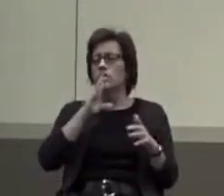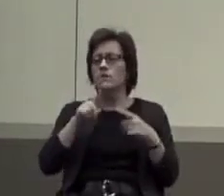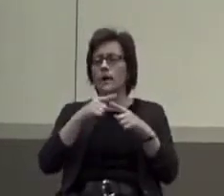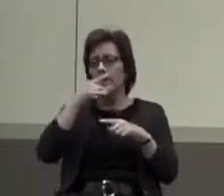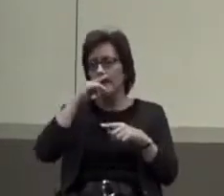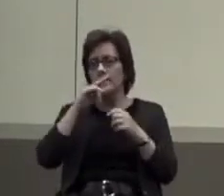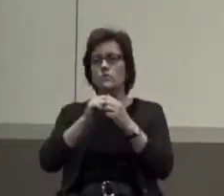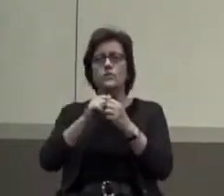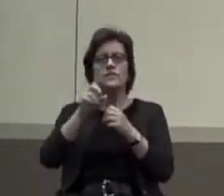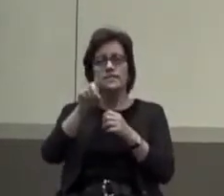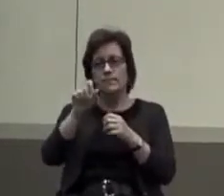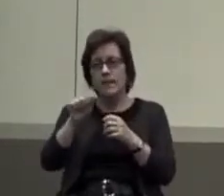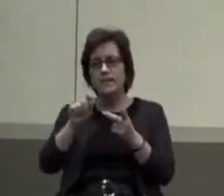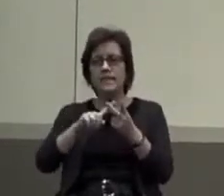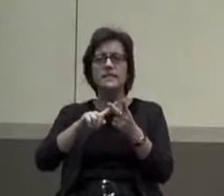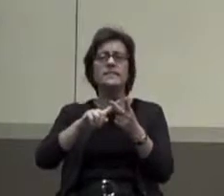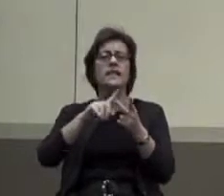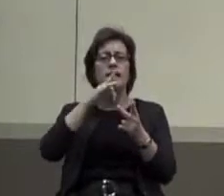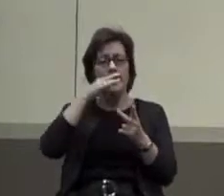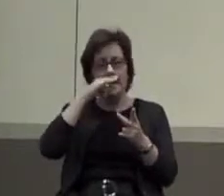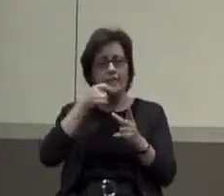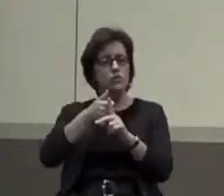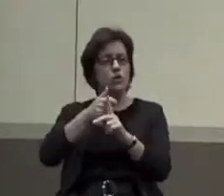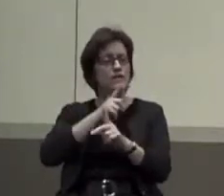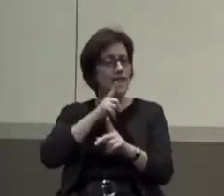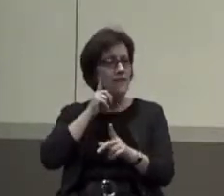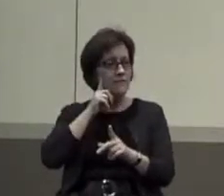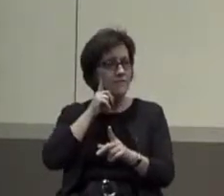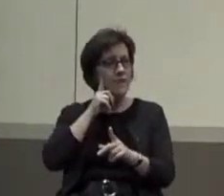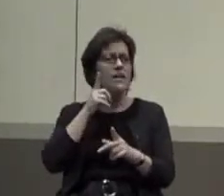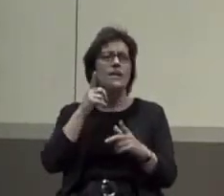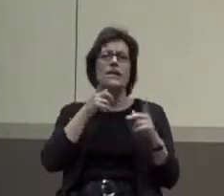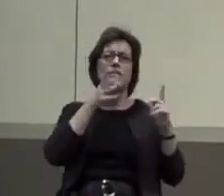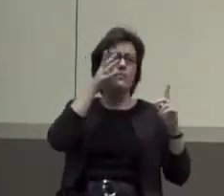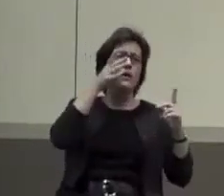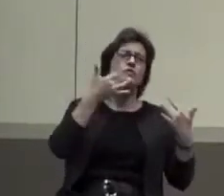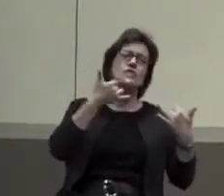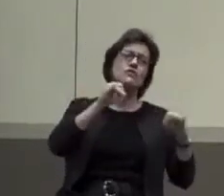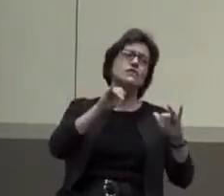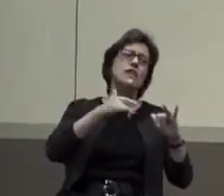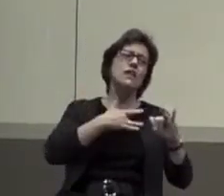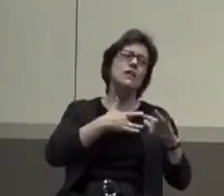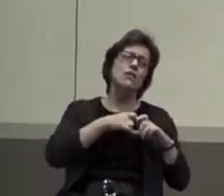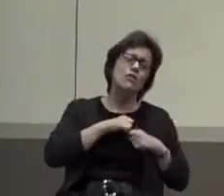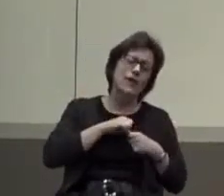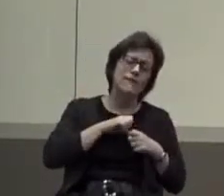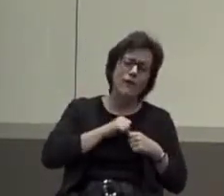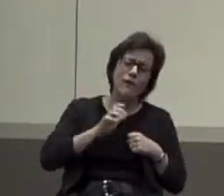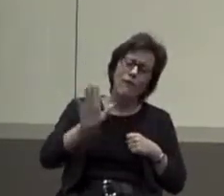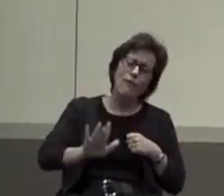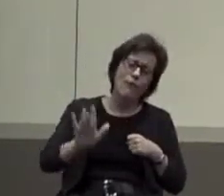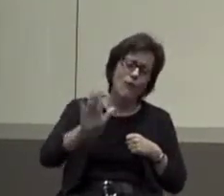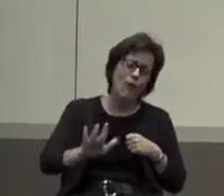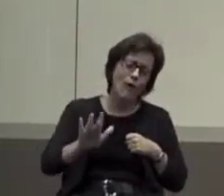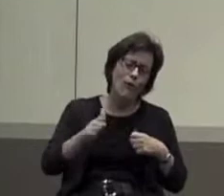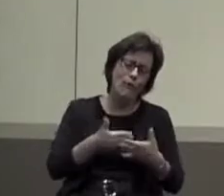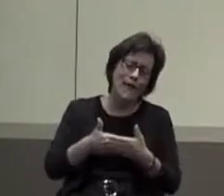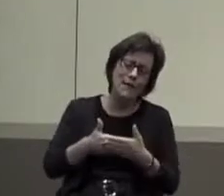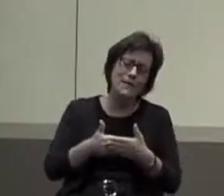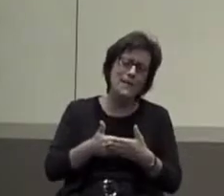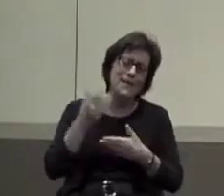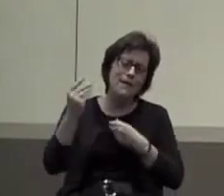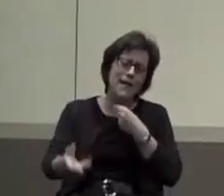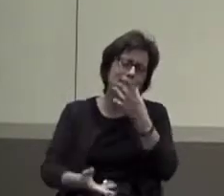are deaf, there's still some of that grieving going on, and oh, my poor little baby, oh, and they just give